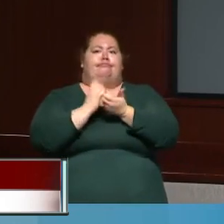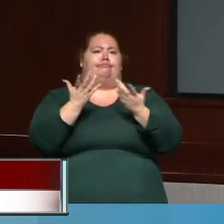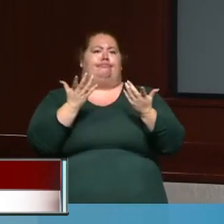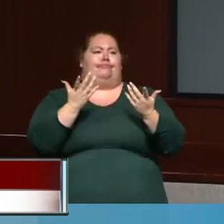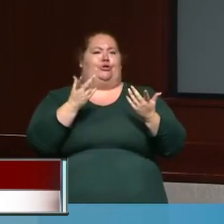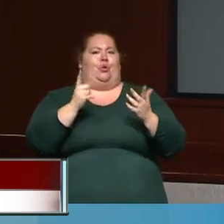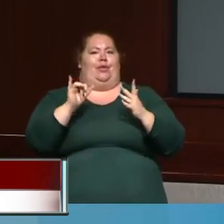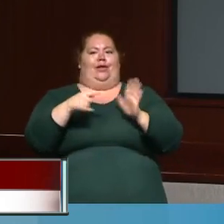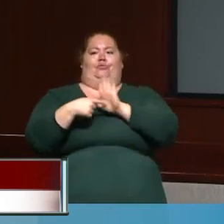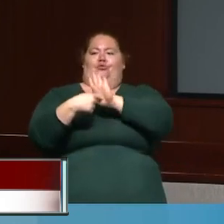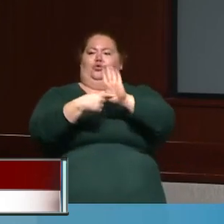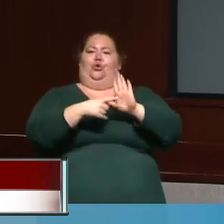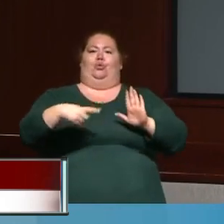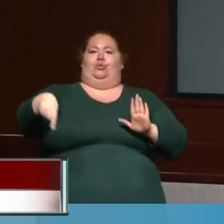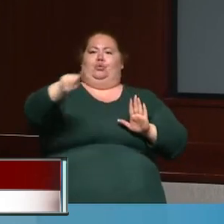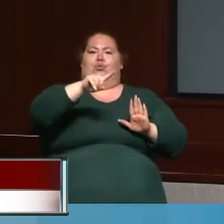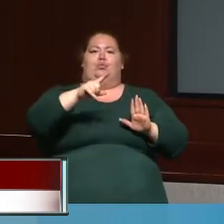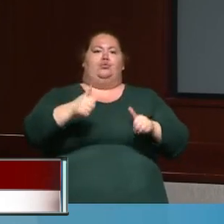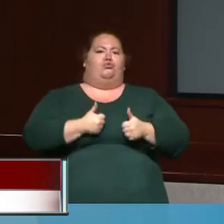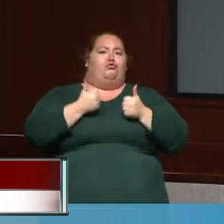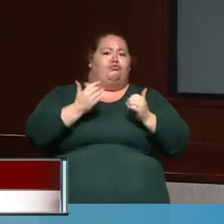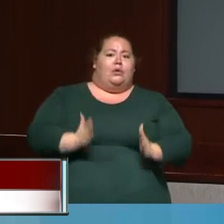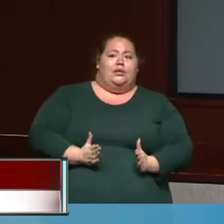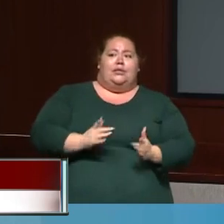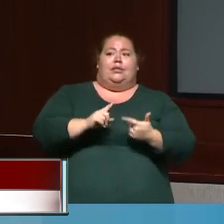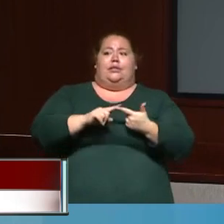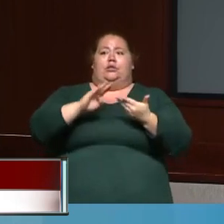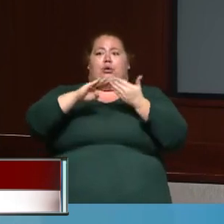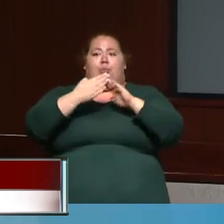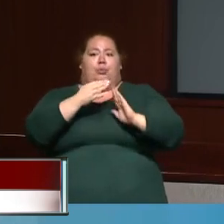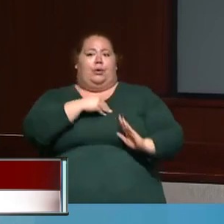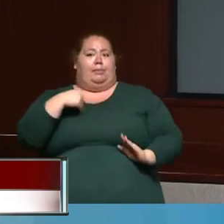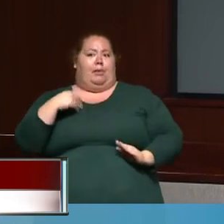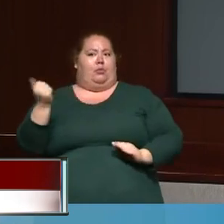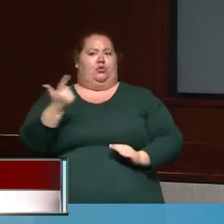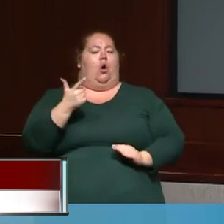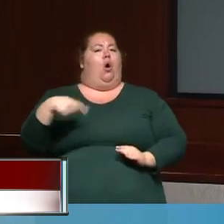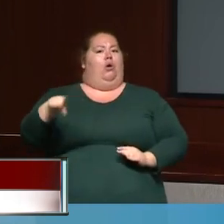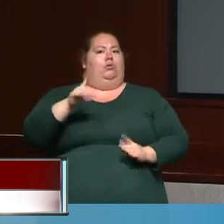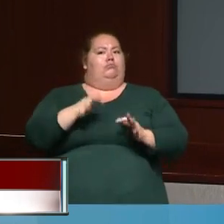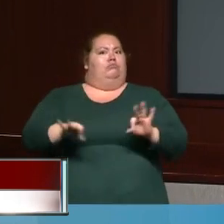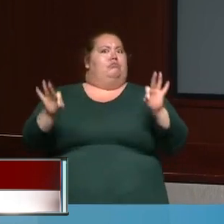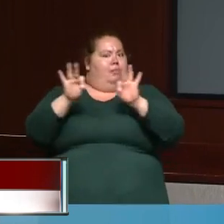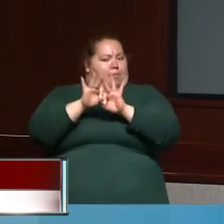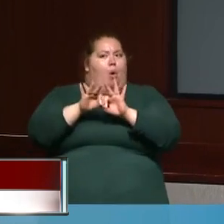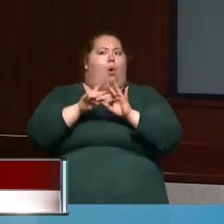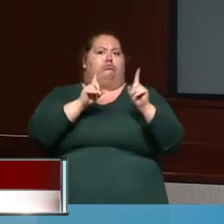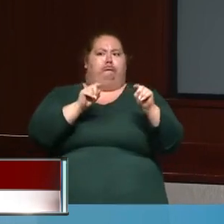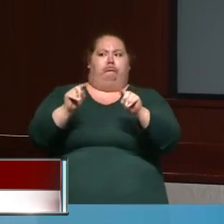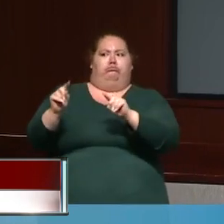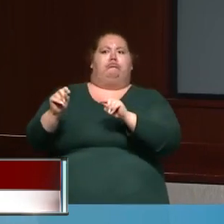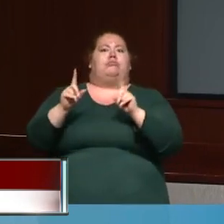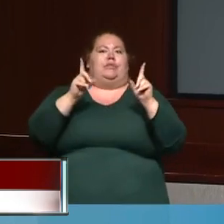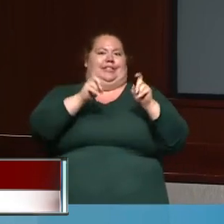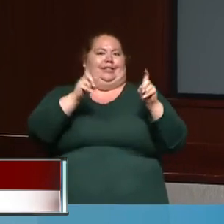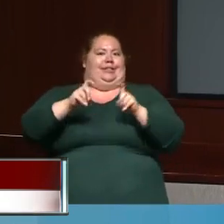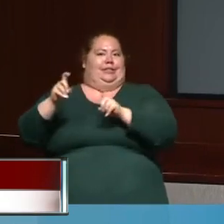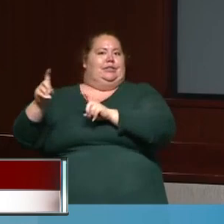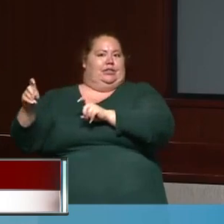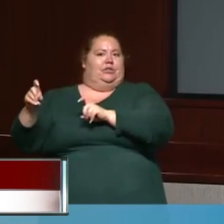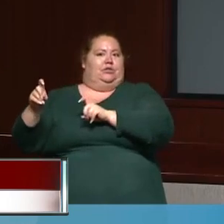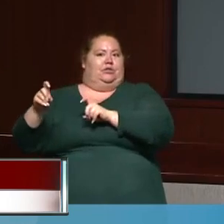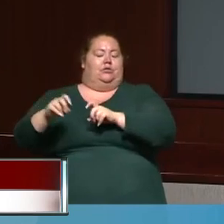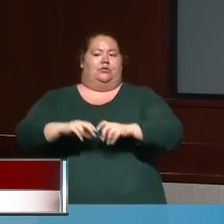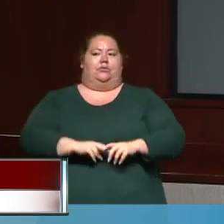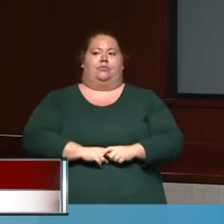you and all of our residents who understand the importance of getting that done and getting out and getting tested, understanding the link between